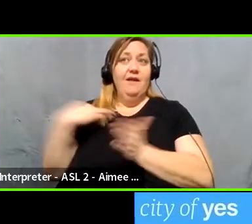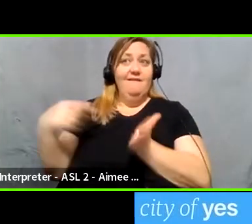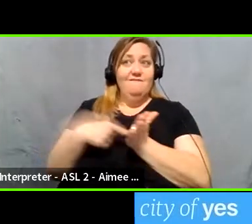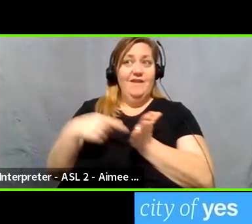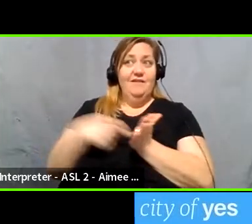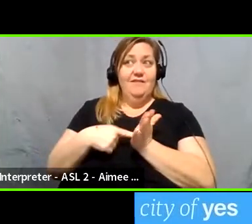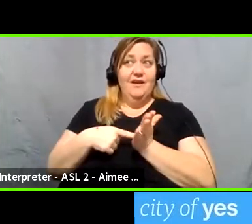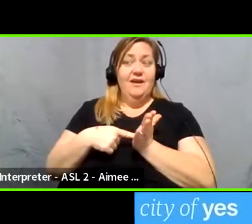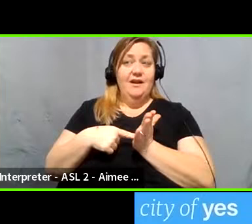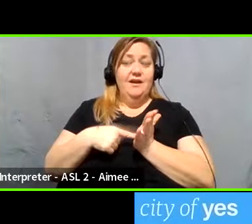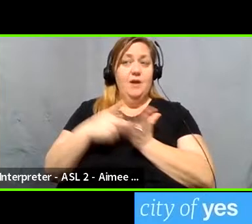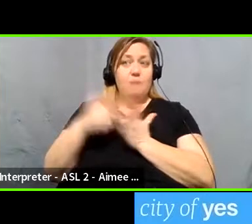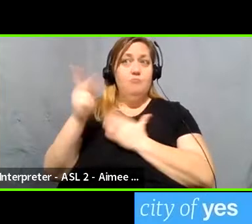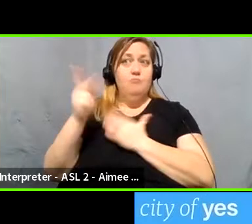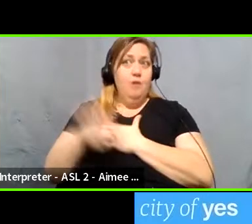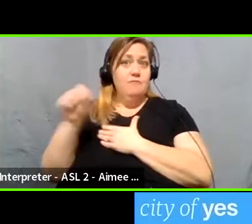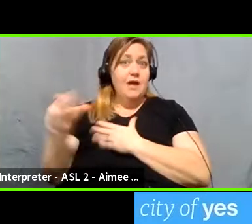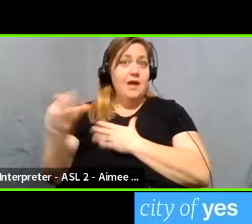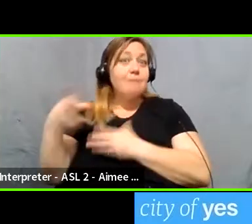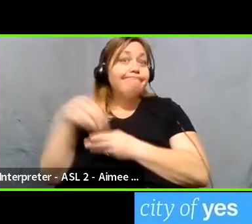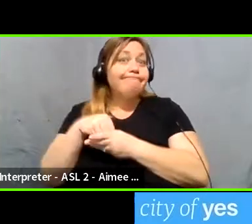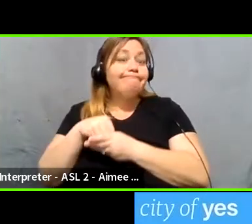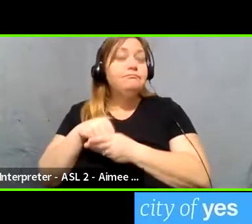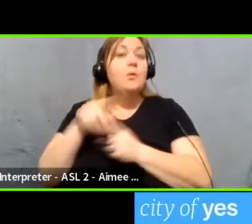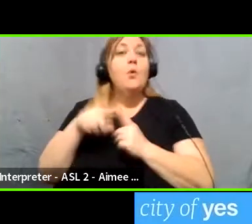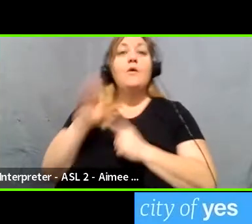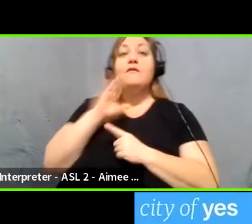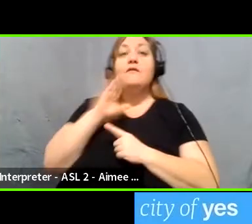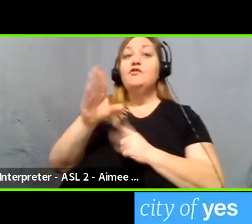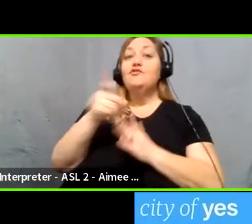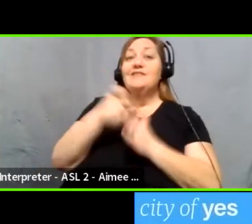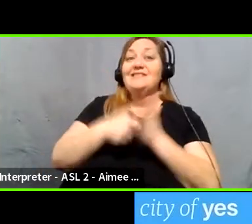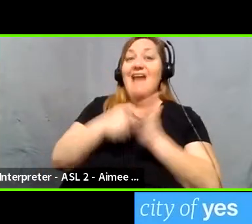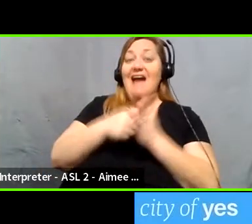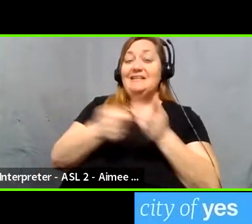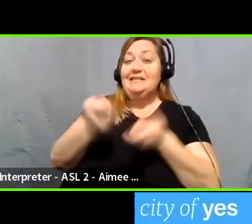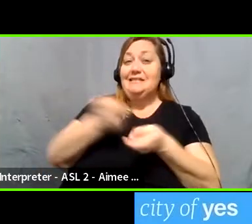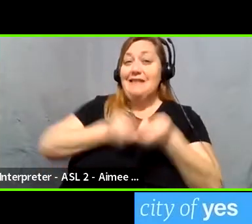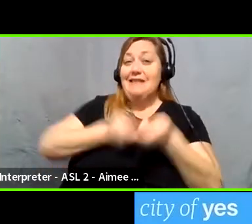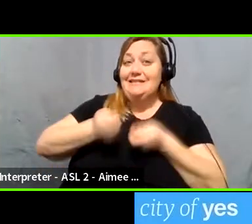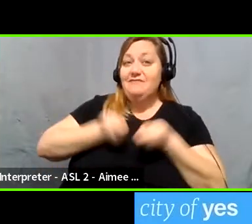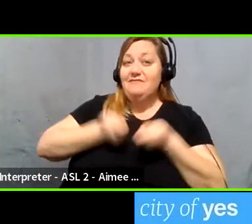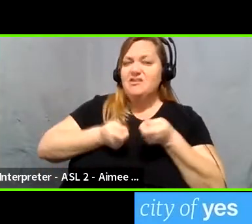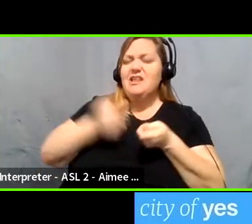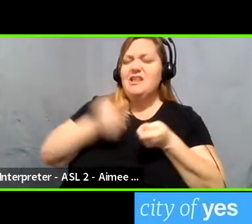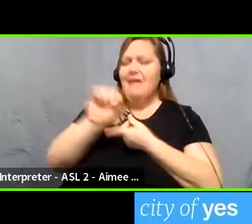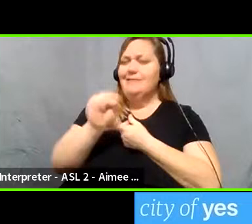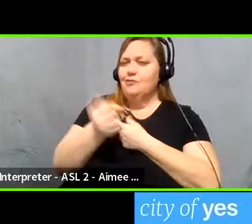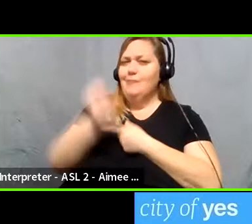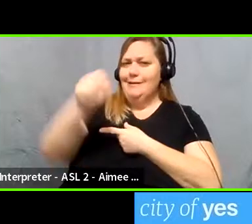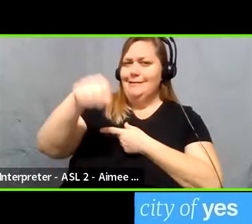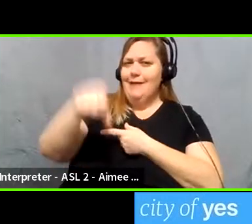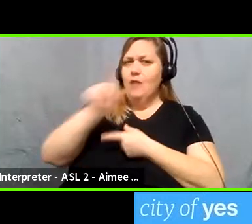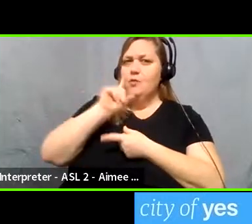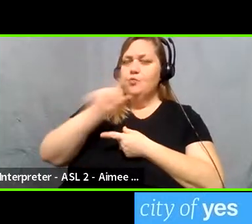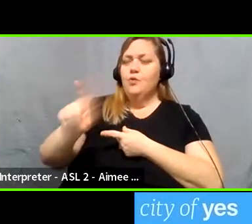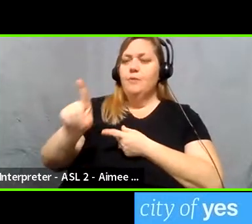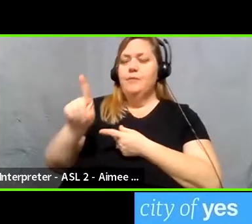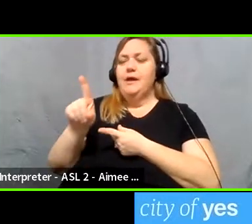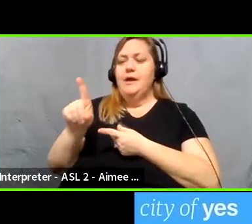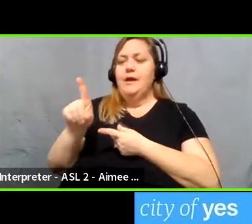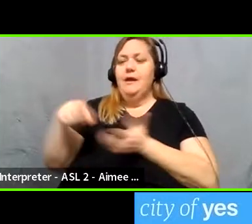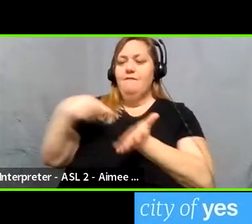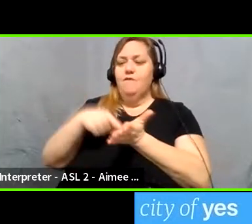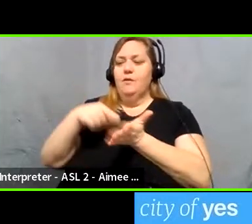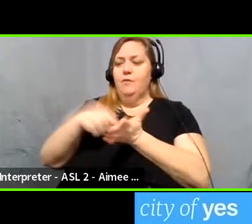existing affordability programs or perhaps future tax incentives. And in that case, there would be, you know, associated affordability requirements